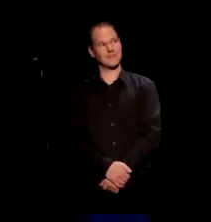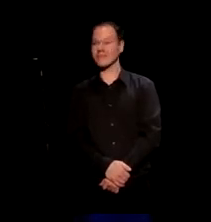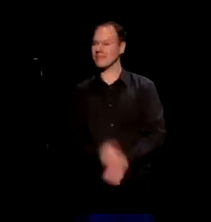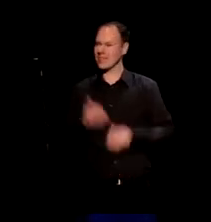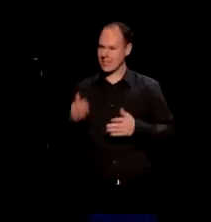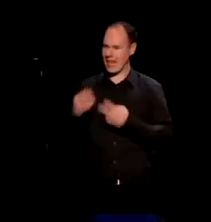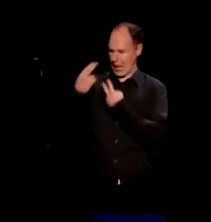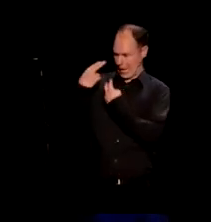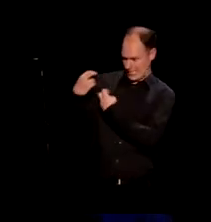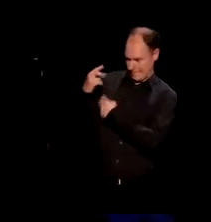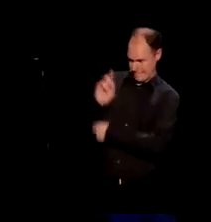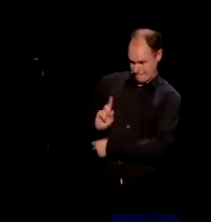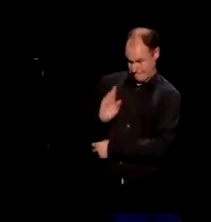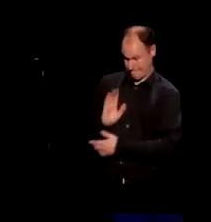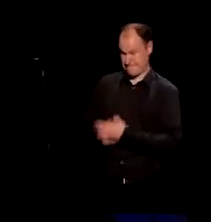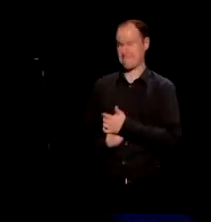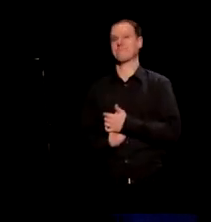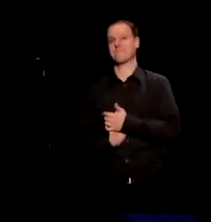Now listen here, Randall.